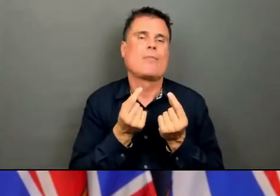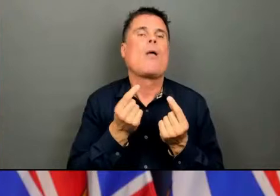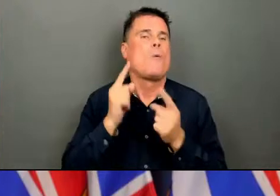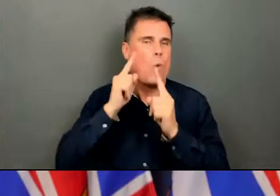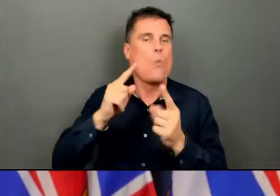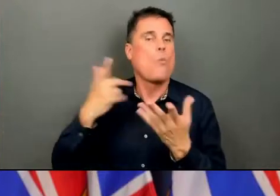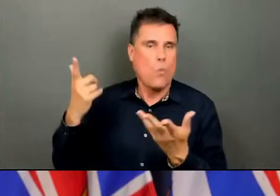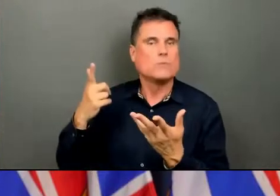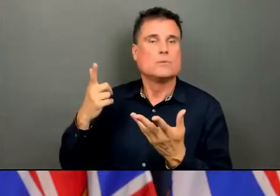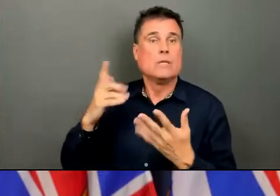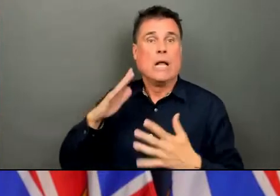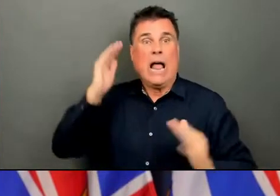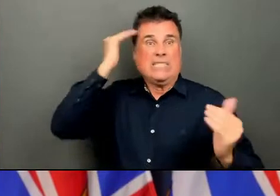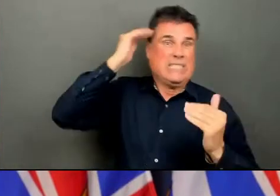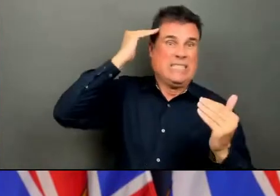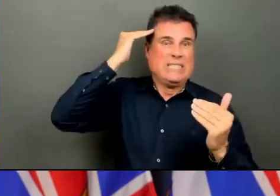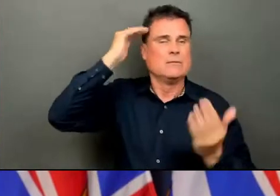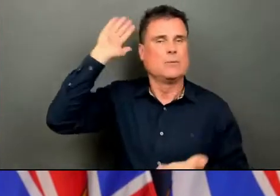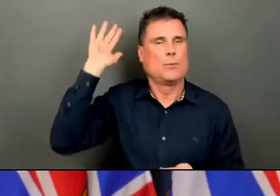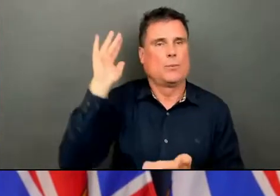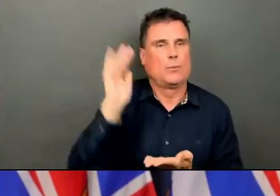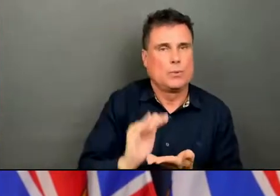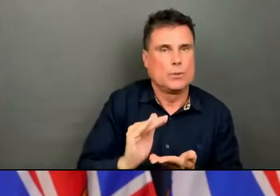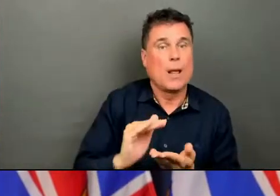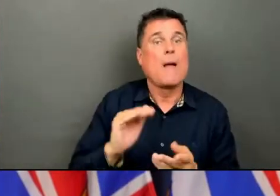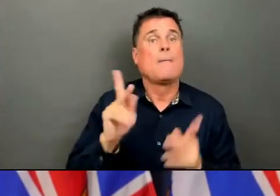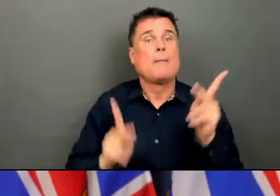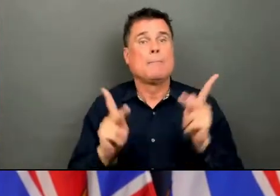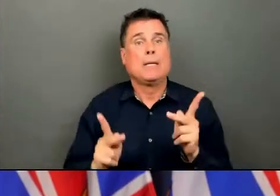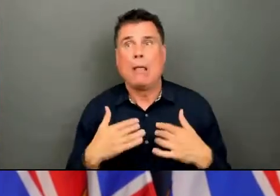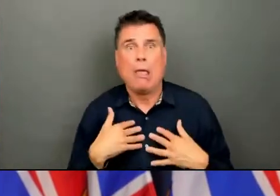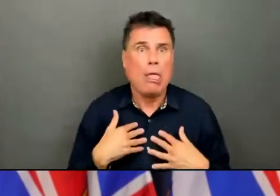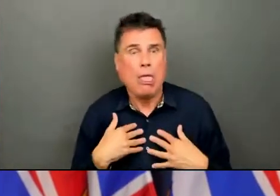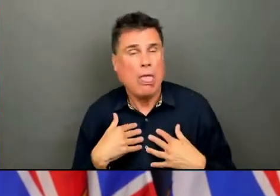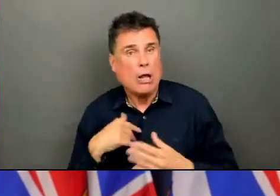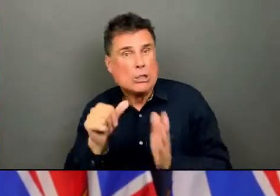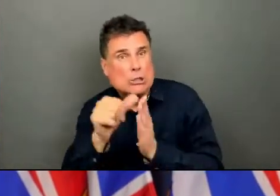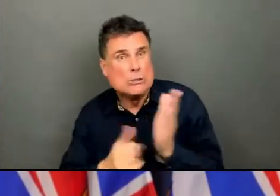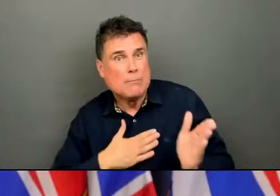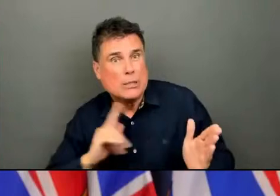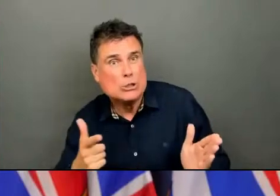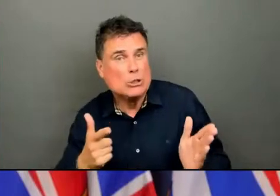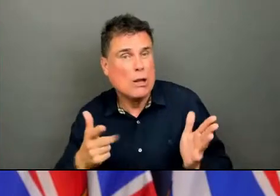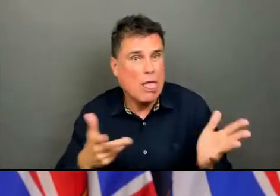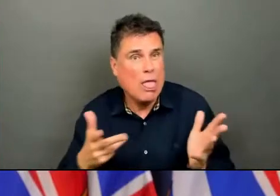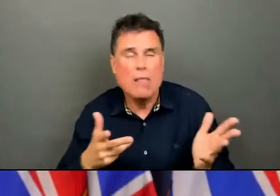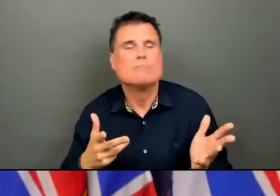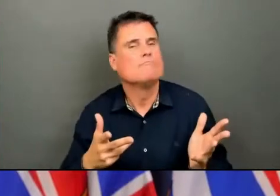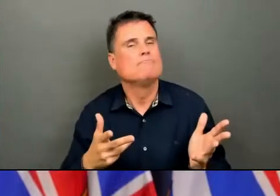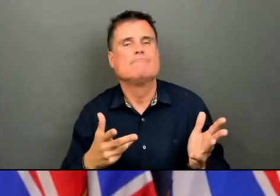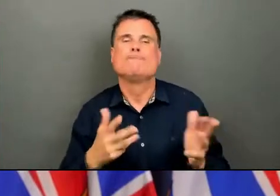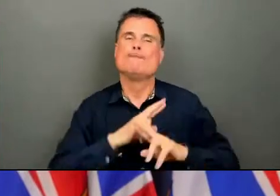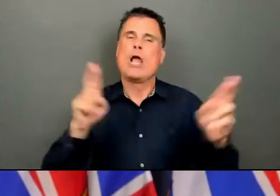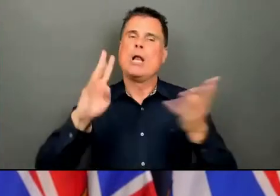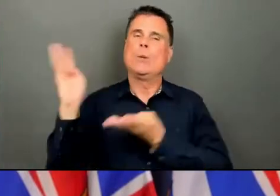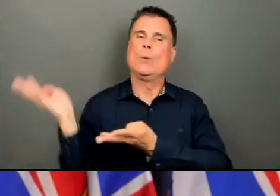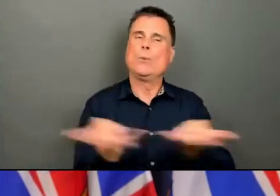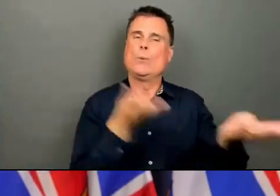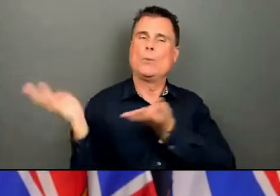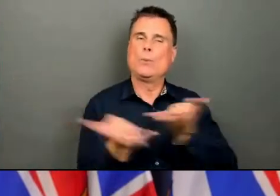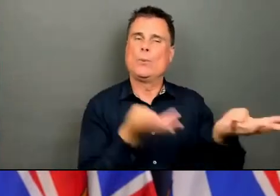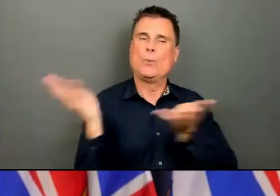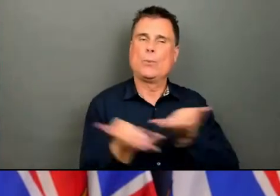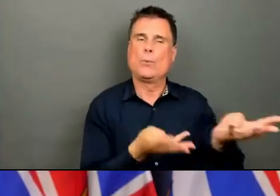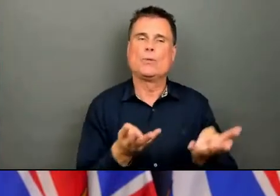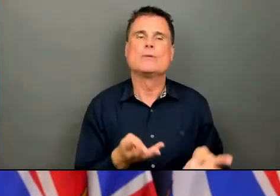them the surgeries they need, and we build a welcome future that has much in store for all of us. Aujourd'hui, nous